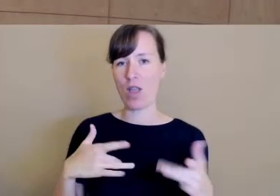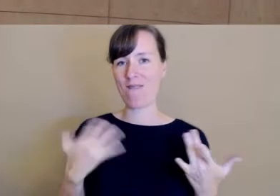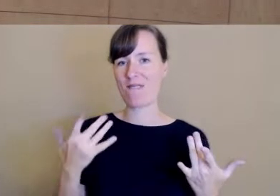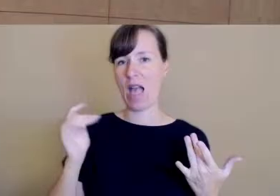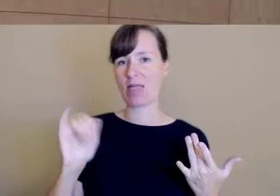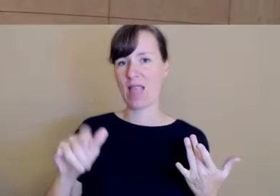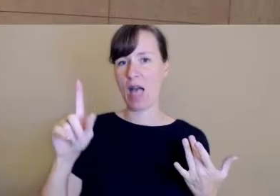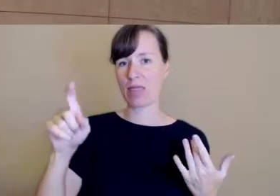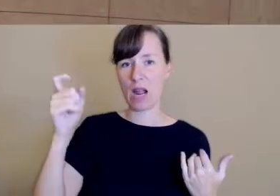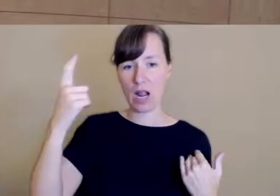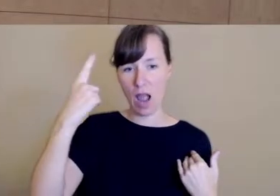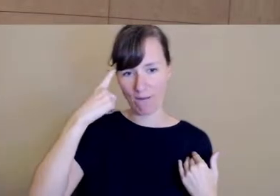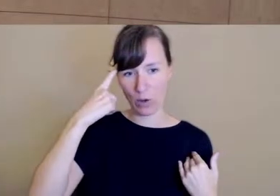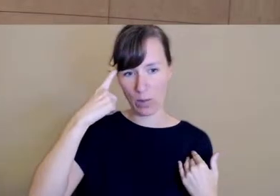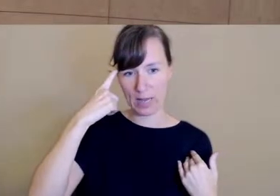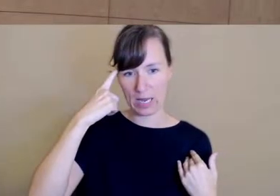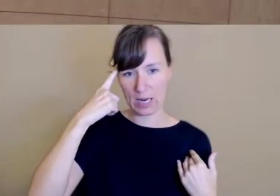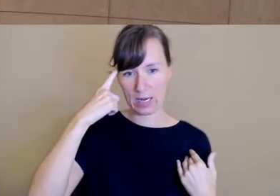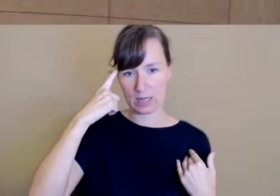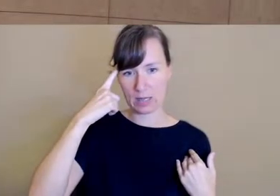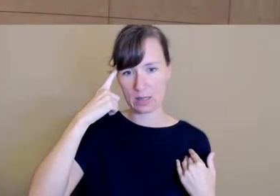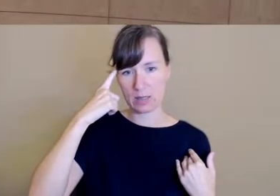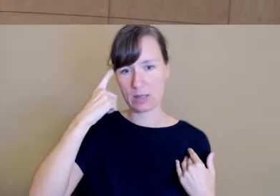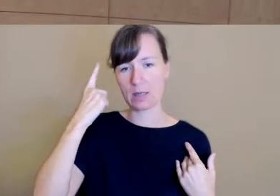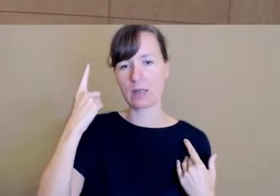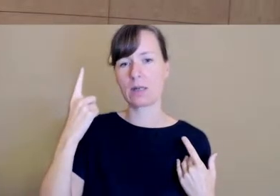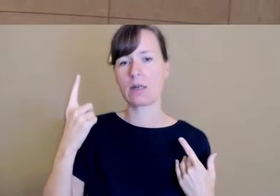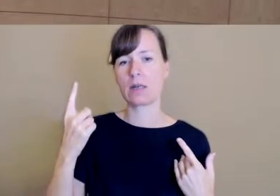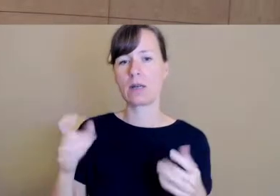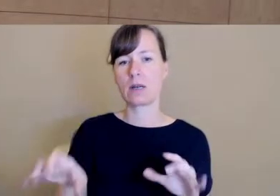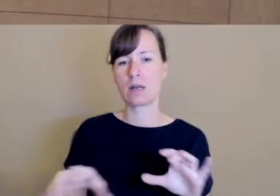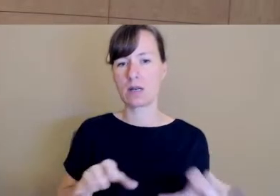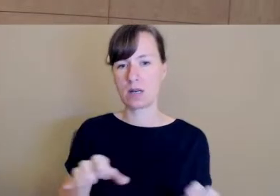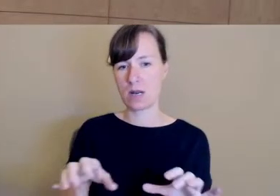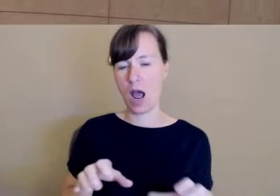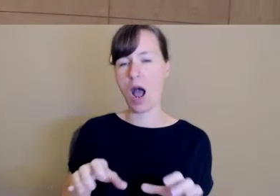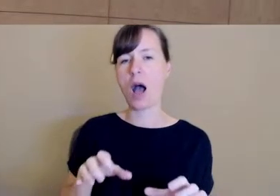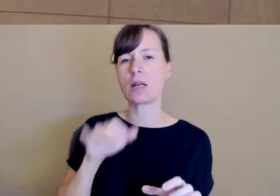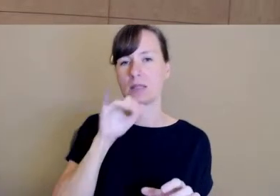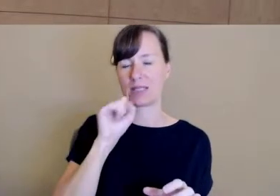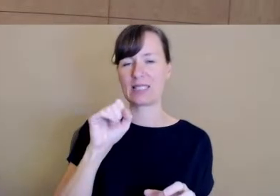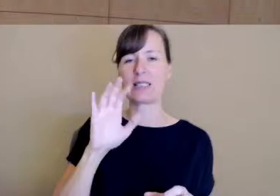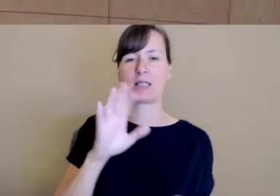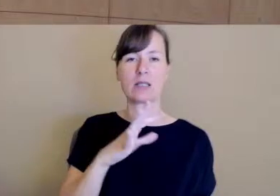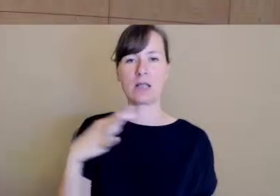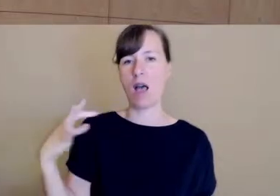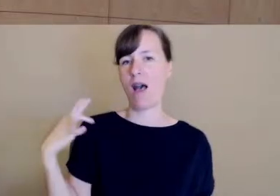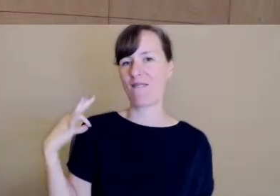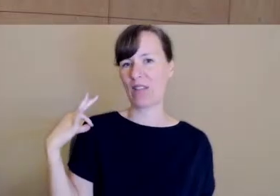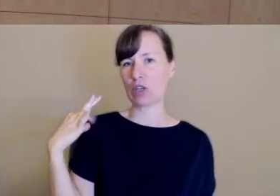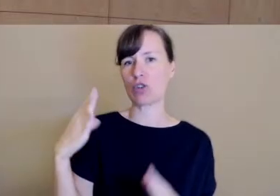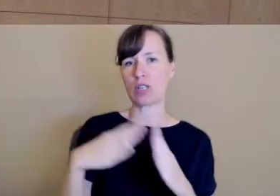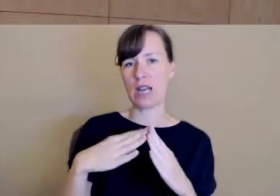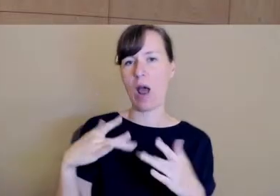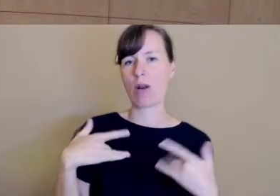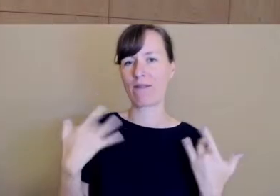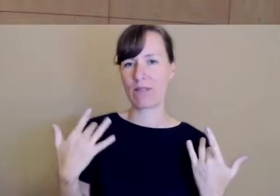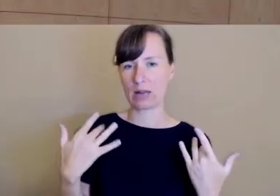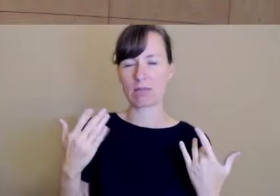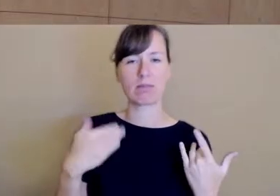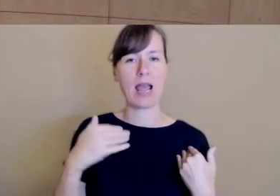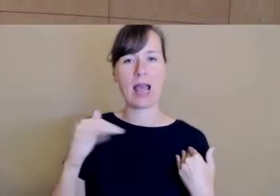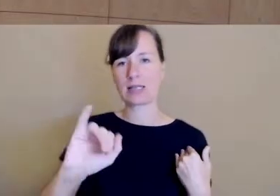use, does is an official town event. And therefore has all the insurance